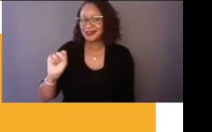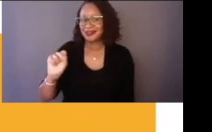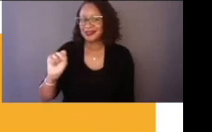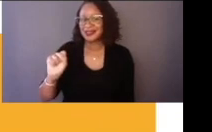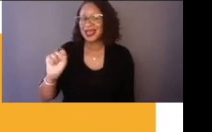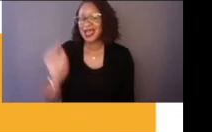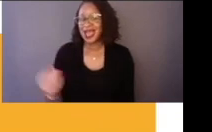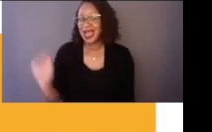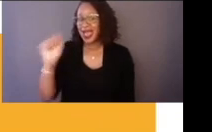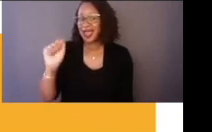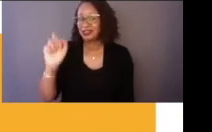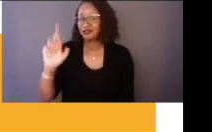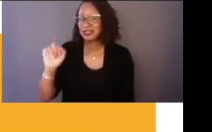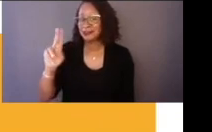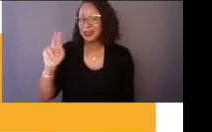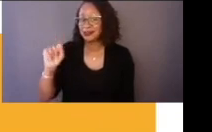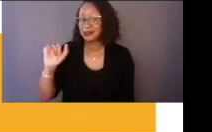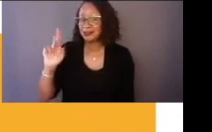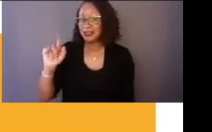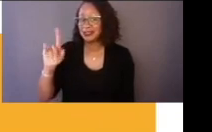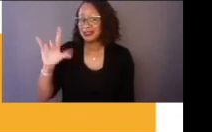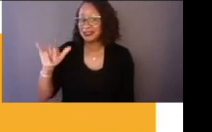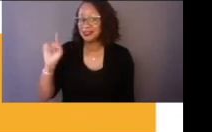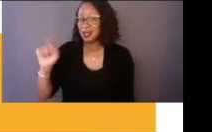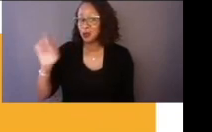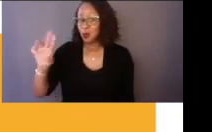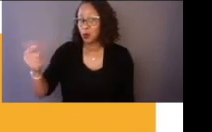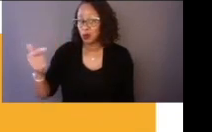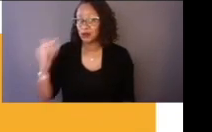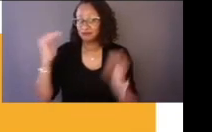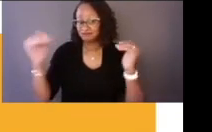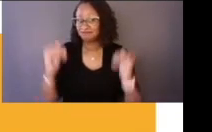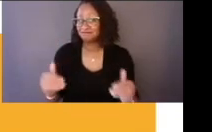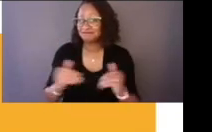jakes@respectability.org. Next slide, please.